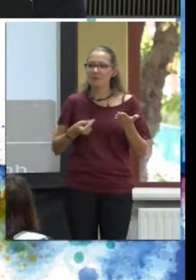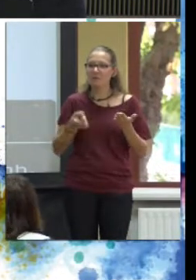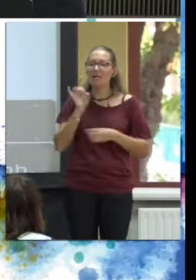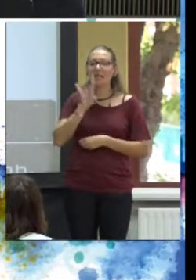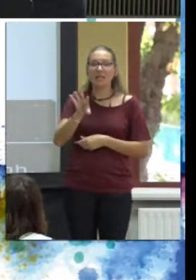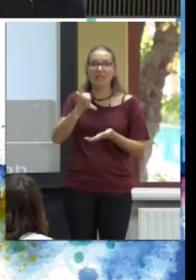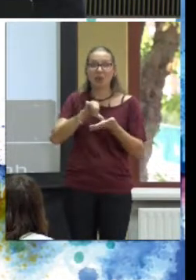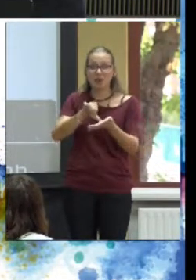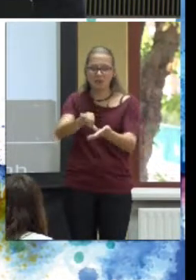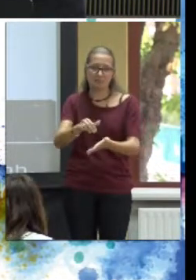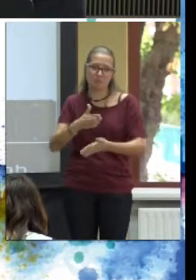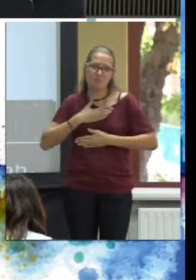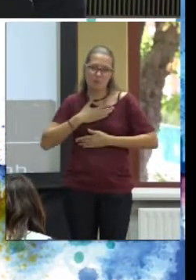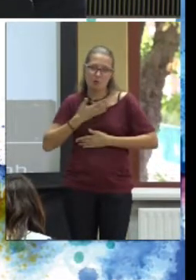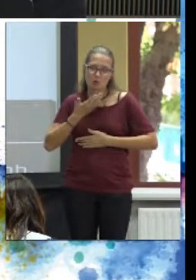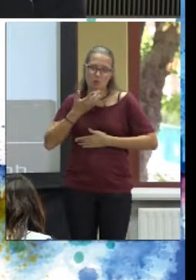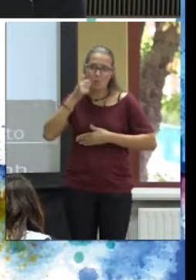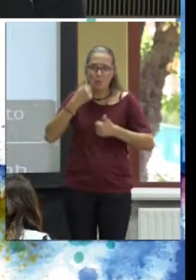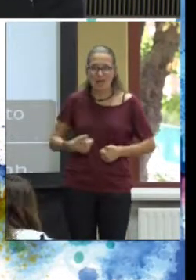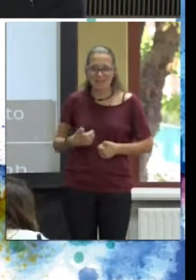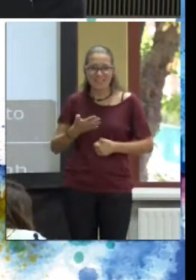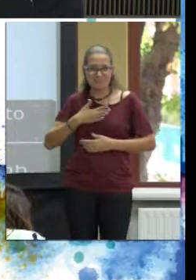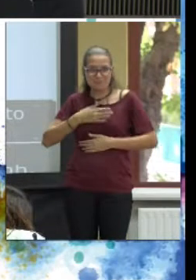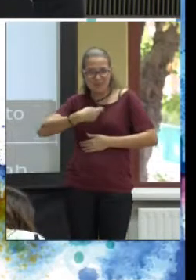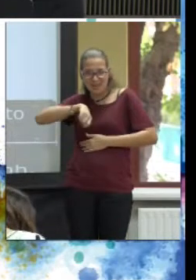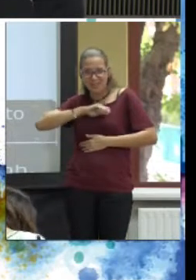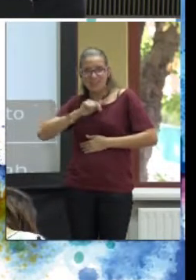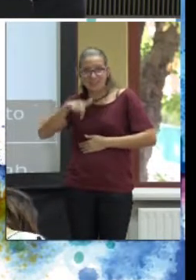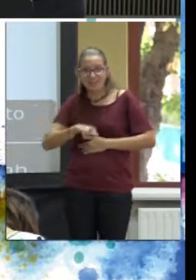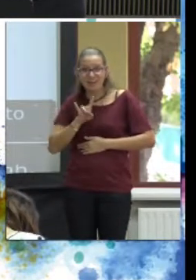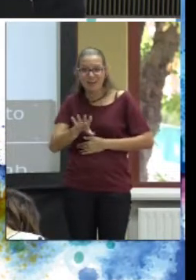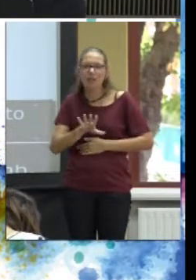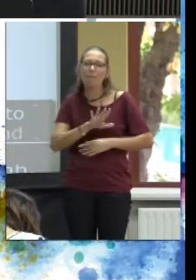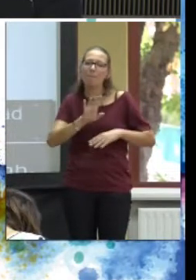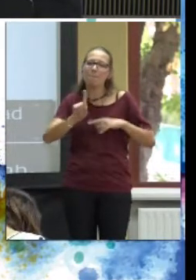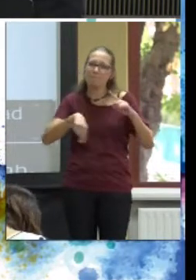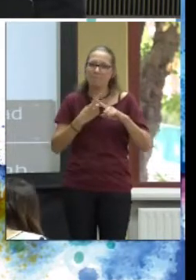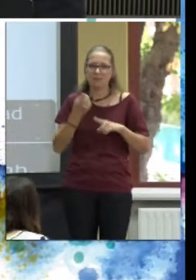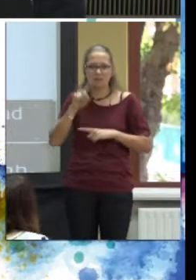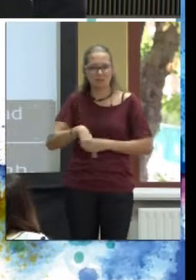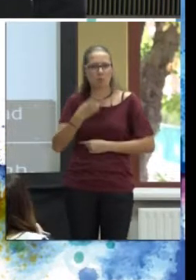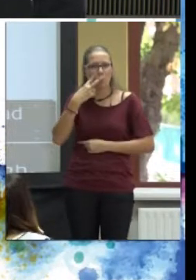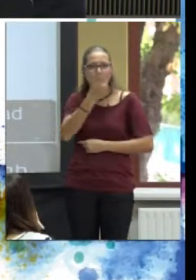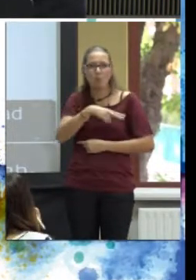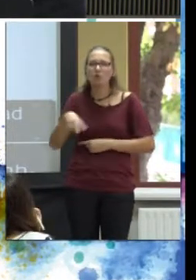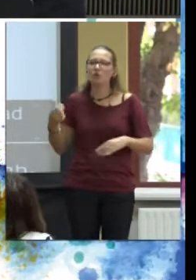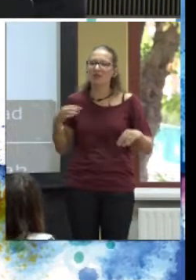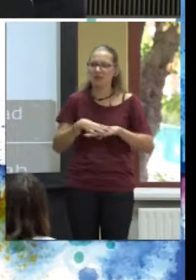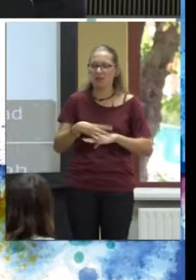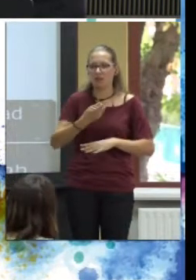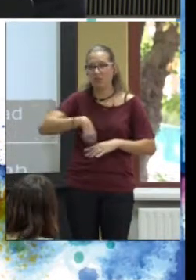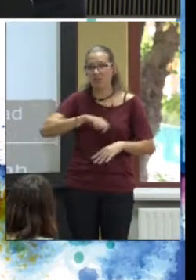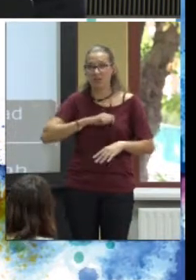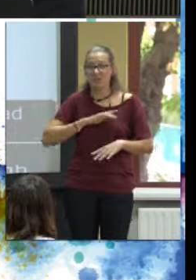we have different agreements that we have signed with many cities that are heritage of humanity in Spain, and 15 cities